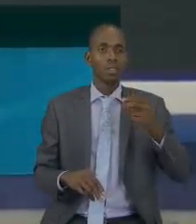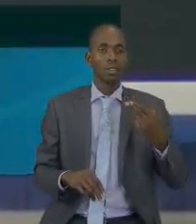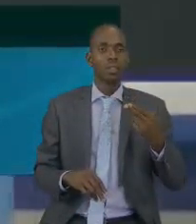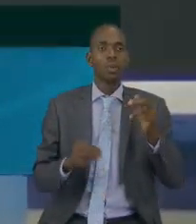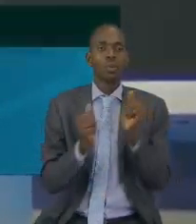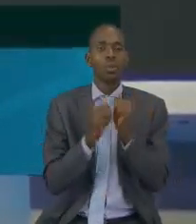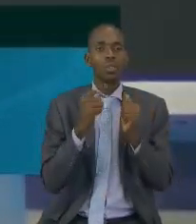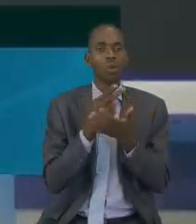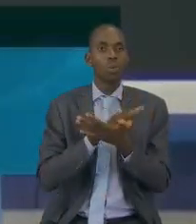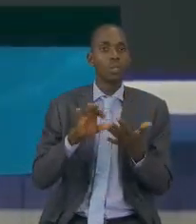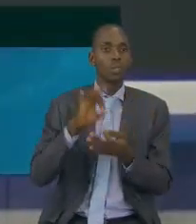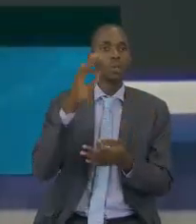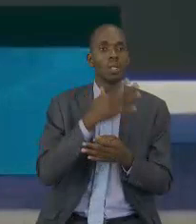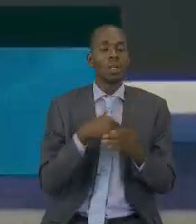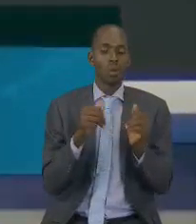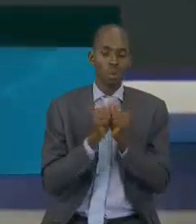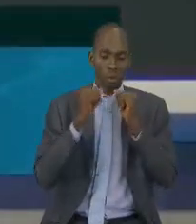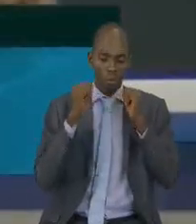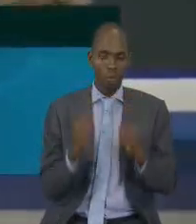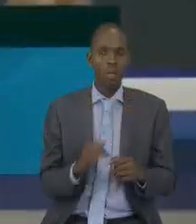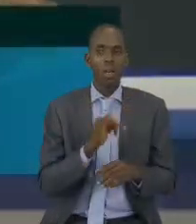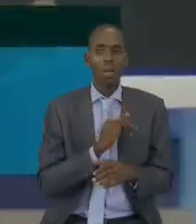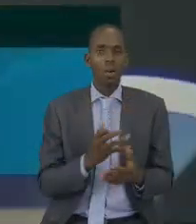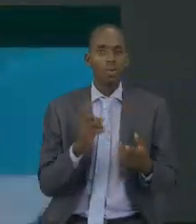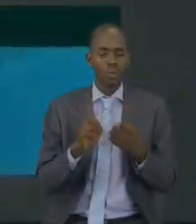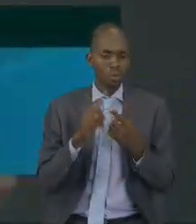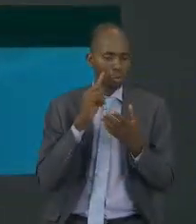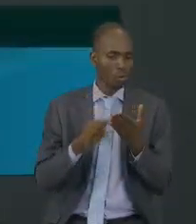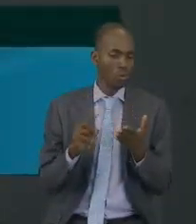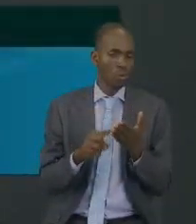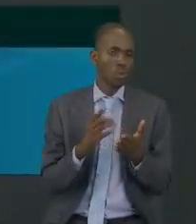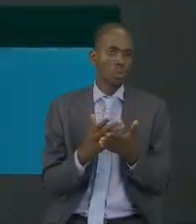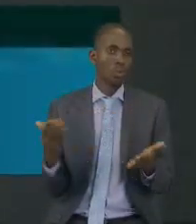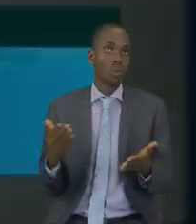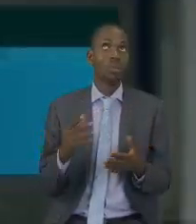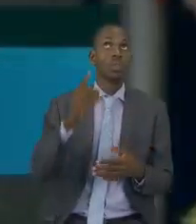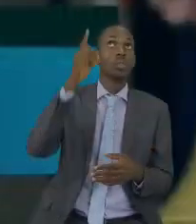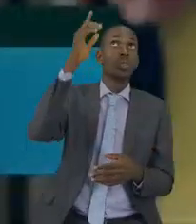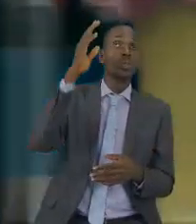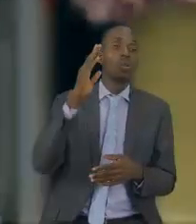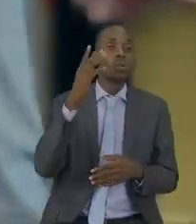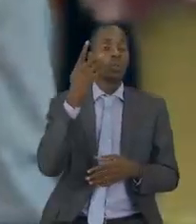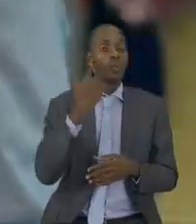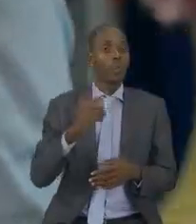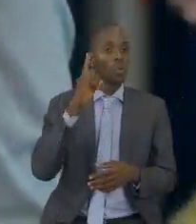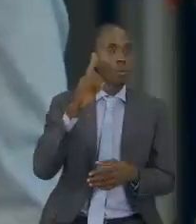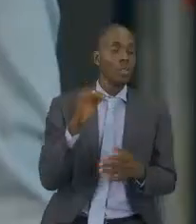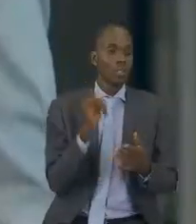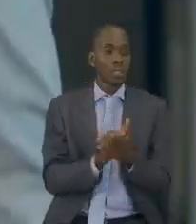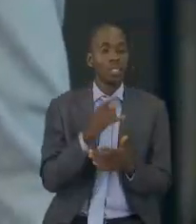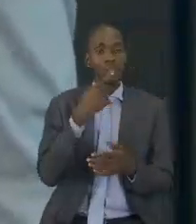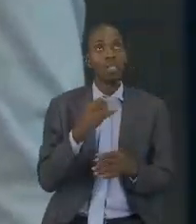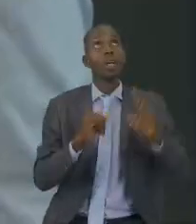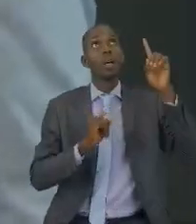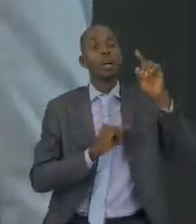Ghost and with power. I want you to notice something there. God, the one that says, I am